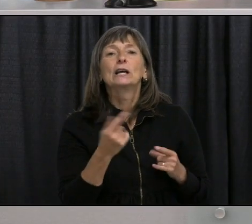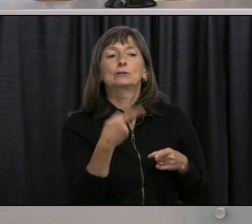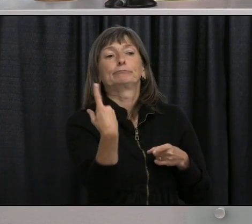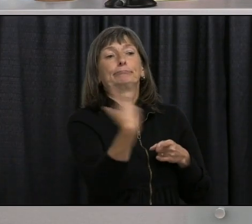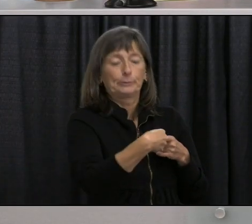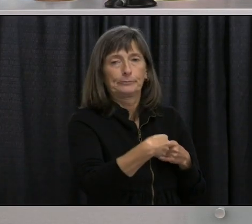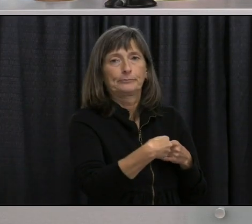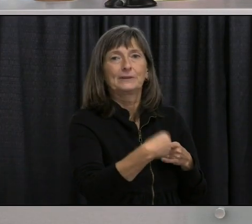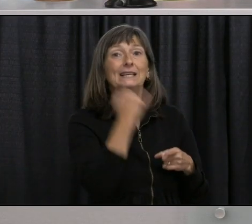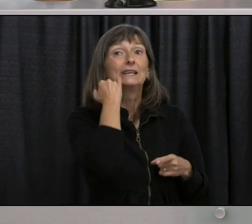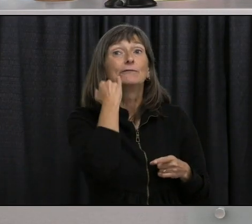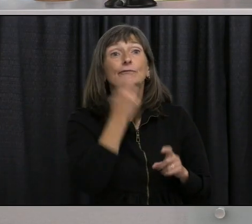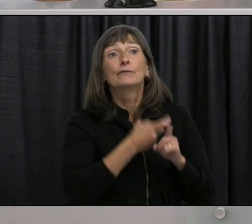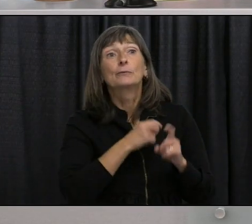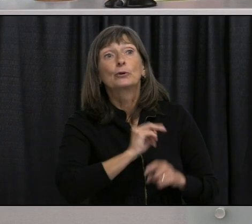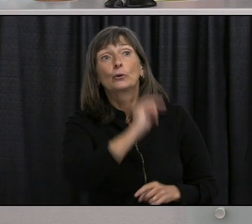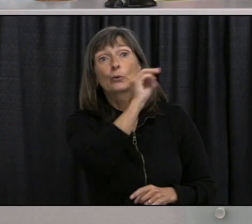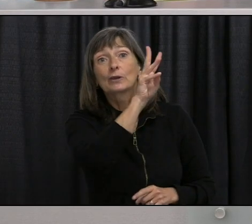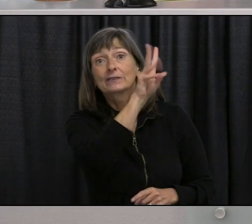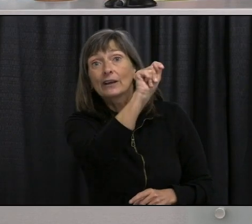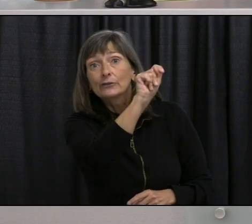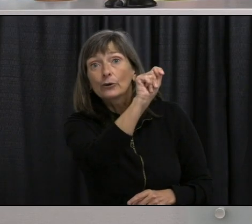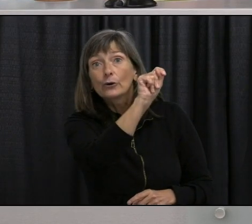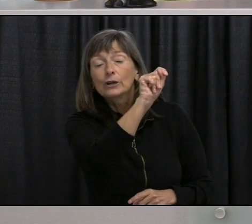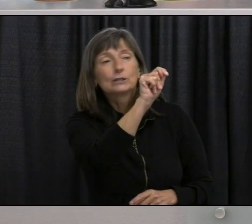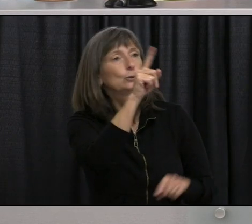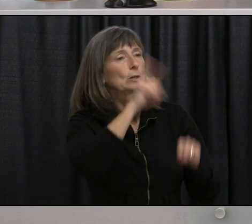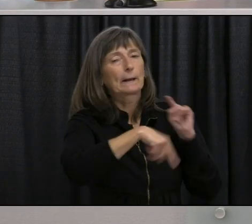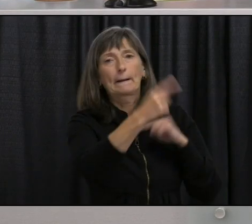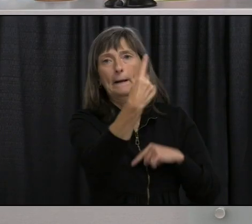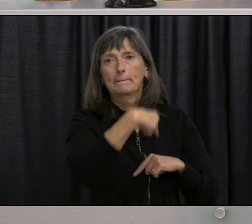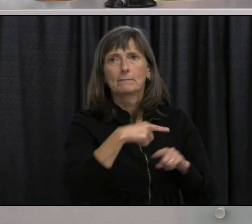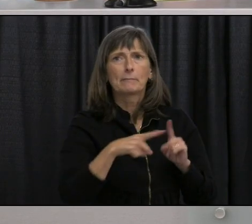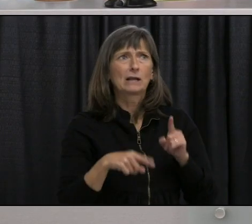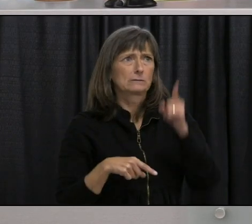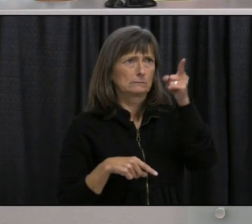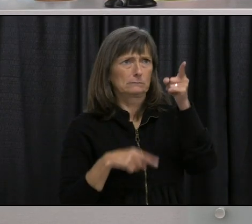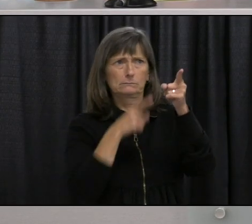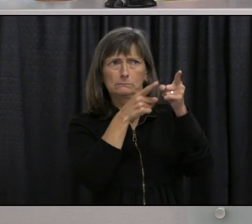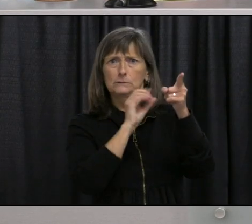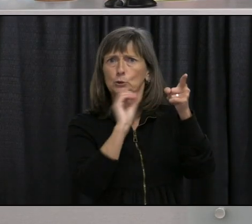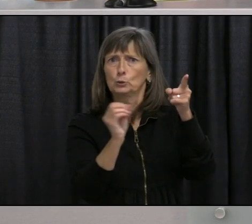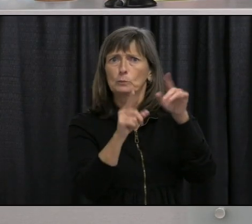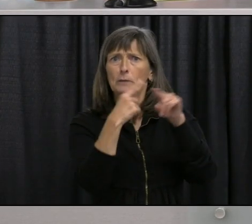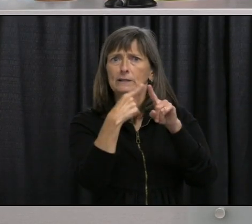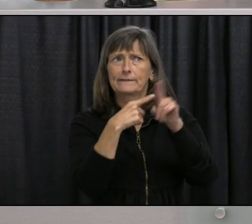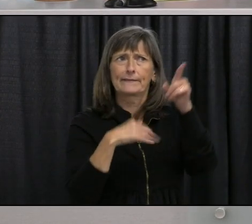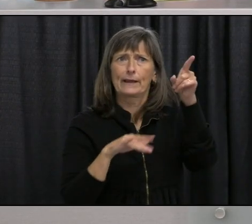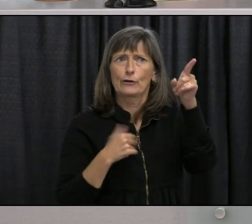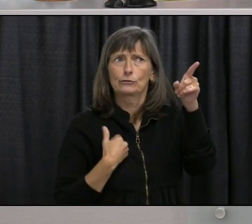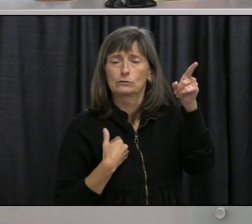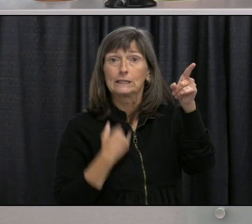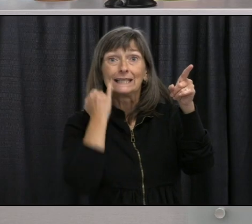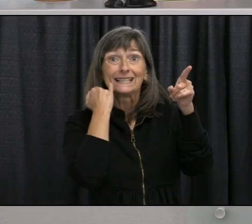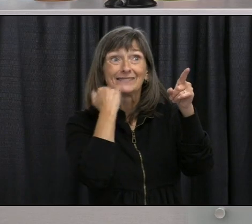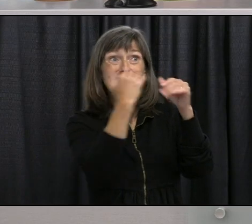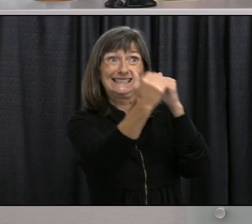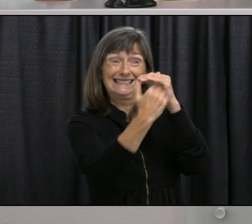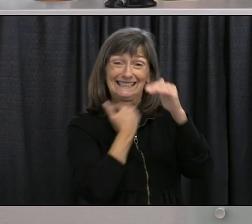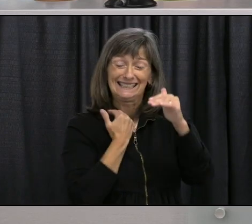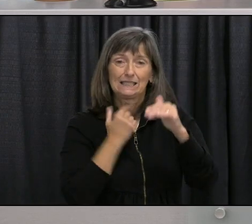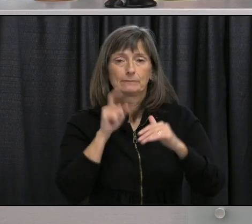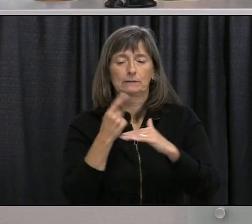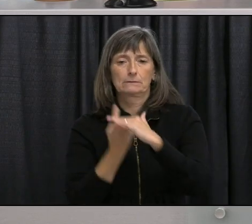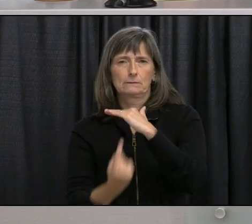are from the Northwest Territories, you're not allowed in, despite the fact that there are no active cases there. And if they did get in, they would have to isolate for